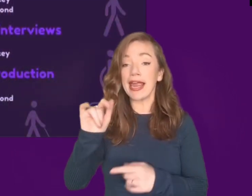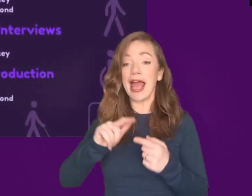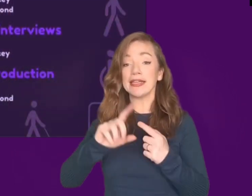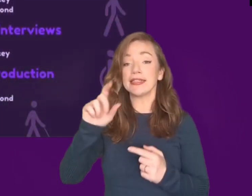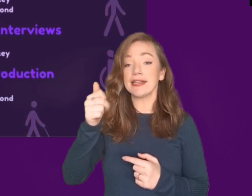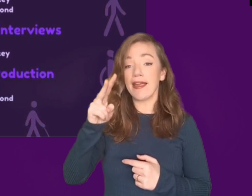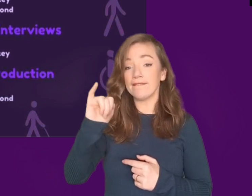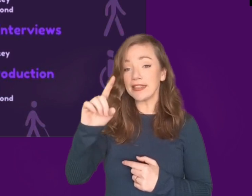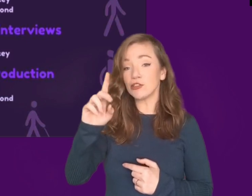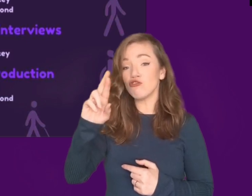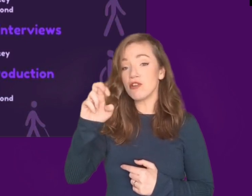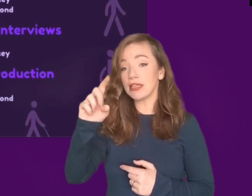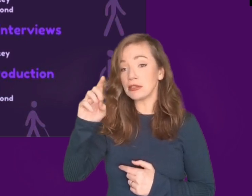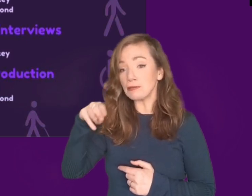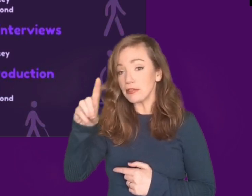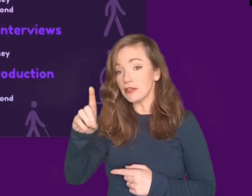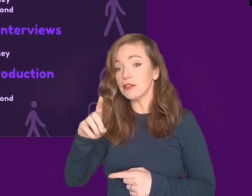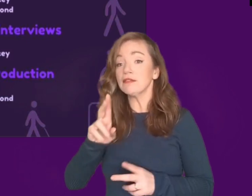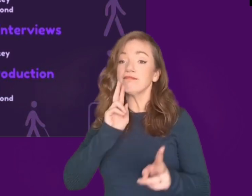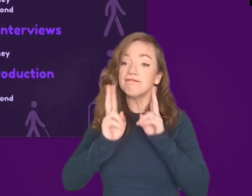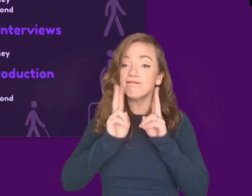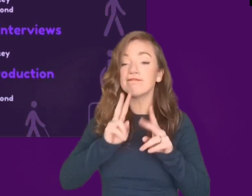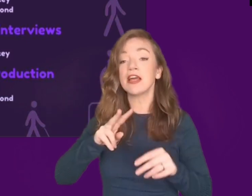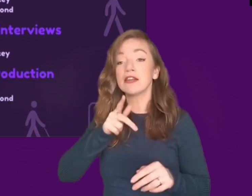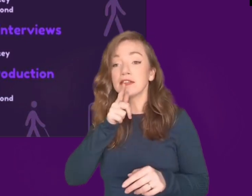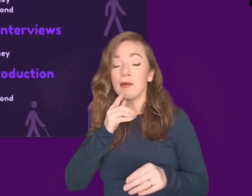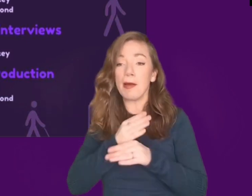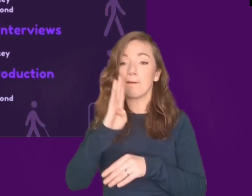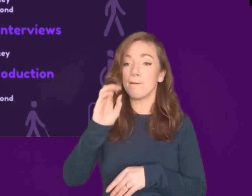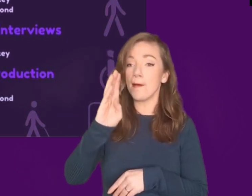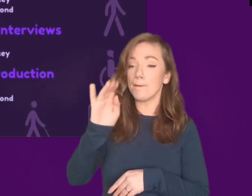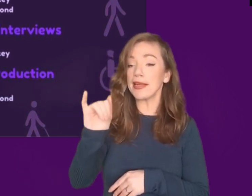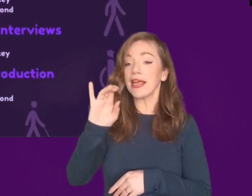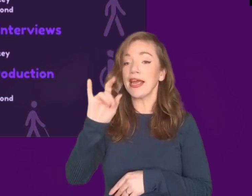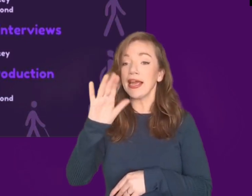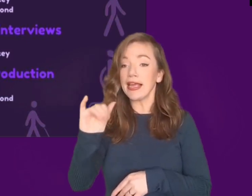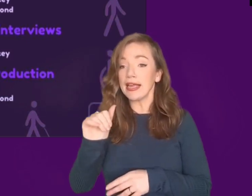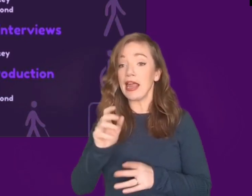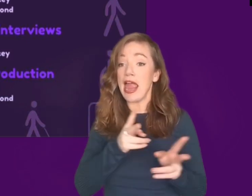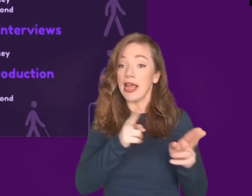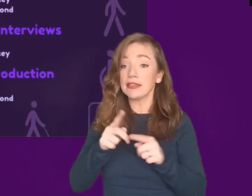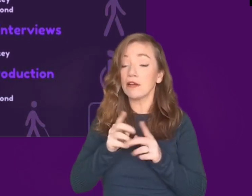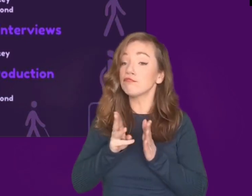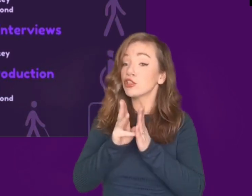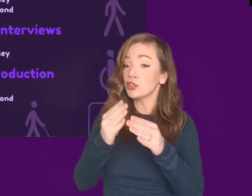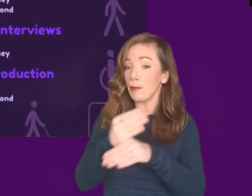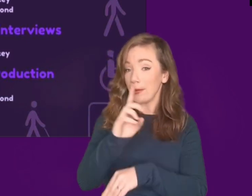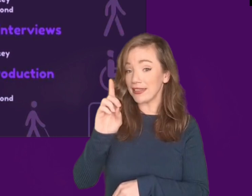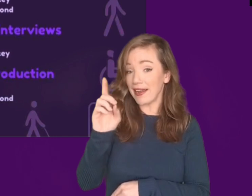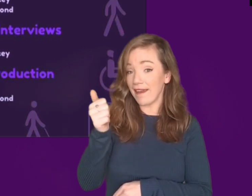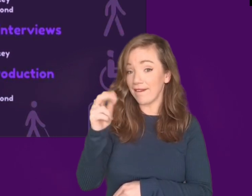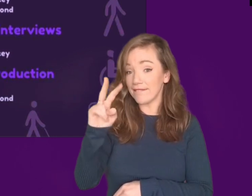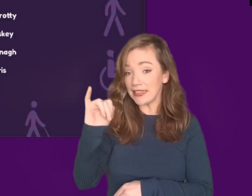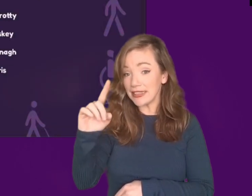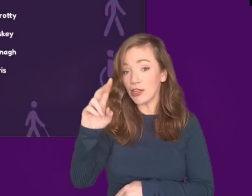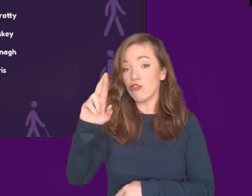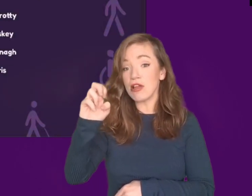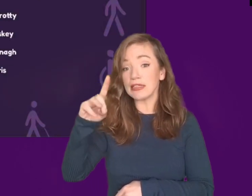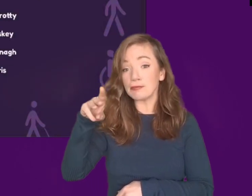Redmond. Narration and interviews by Bobbie Hickey. Editing and production assistance by David Redmond.